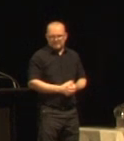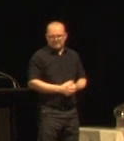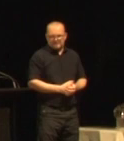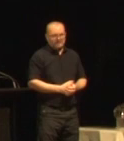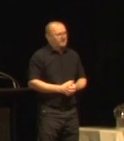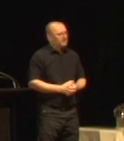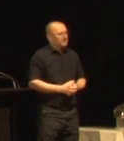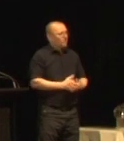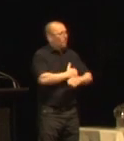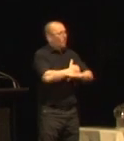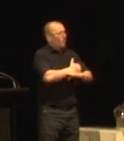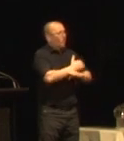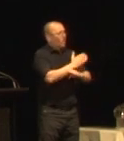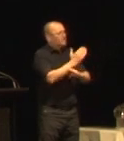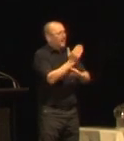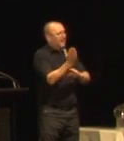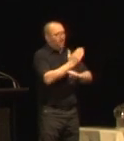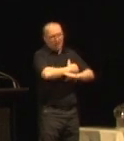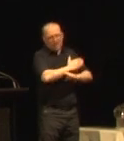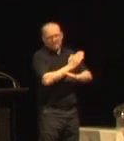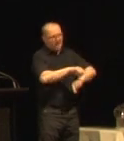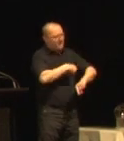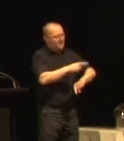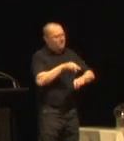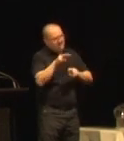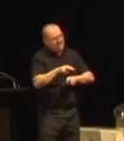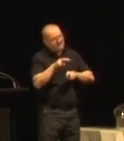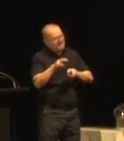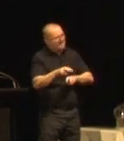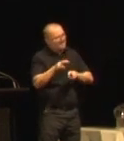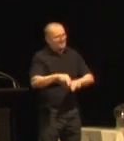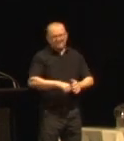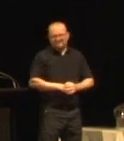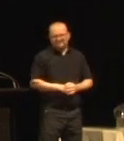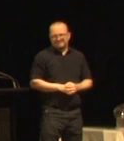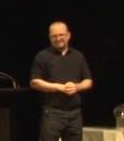All day long, the robot saying, I got you all day long.